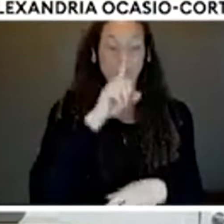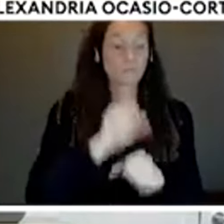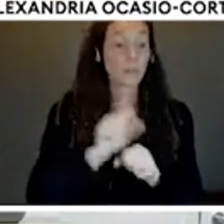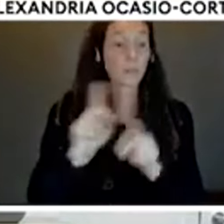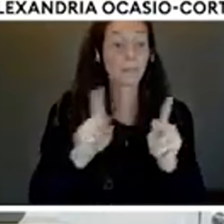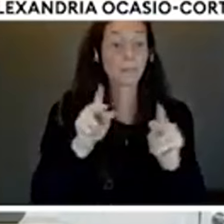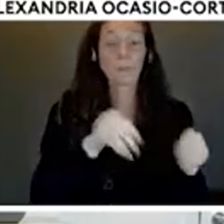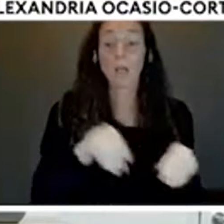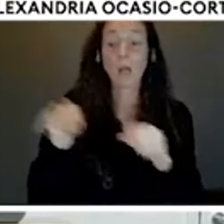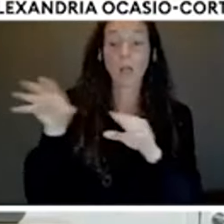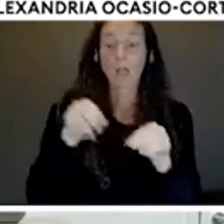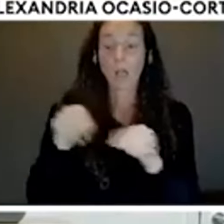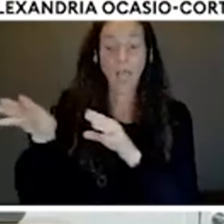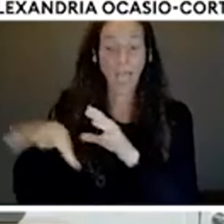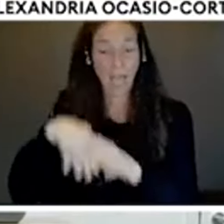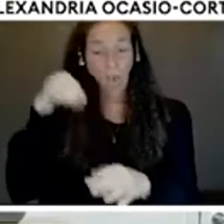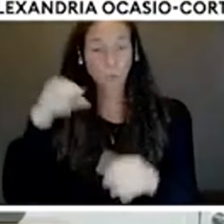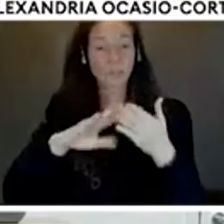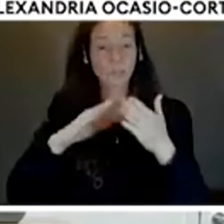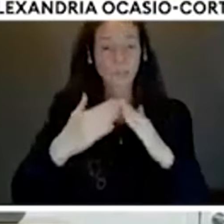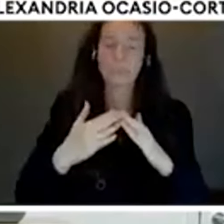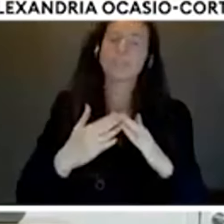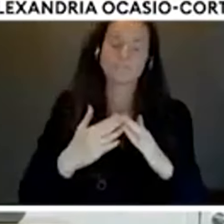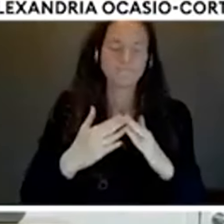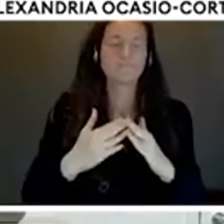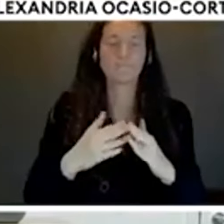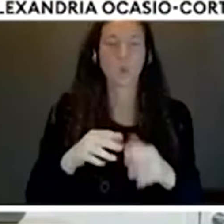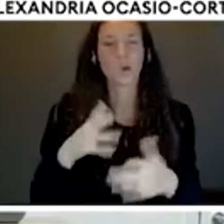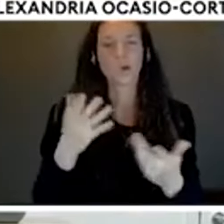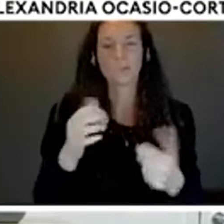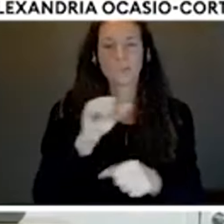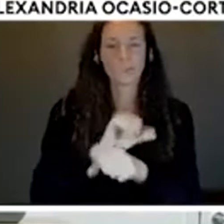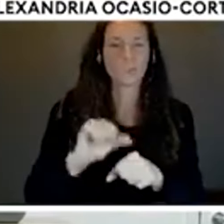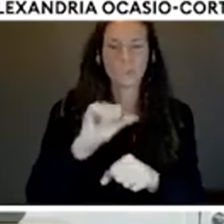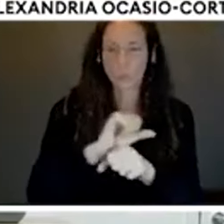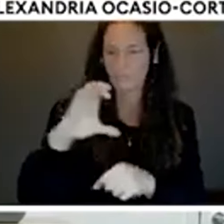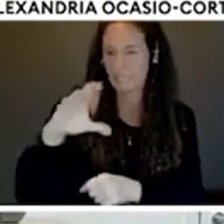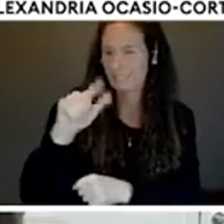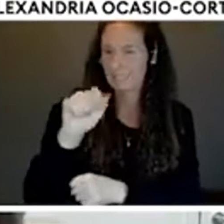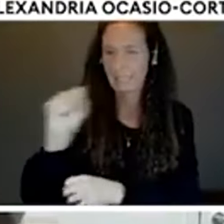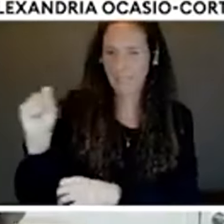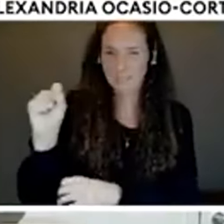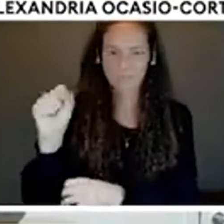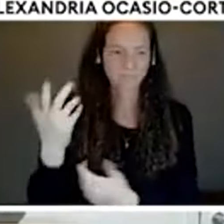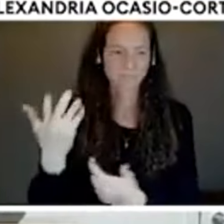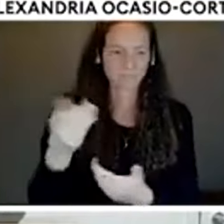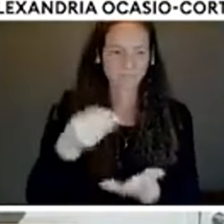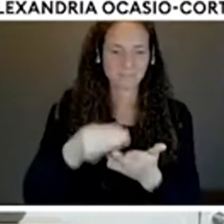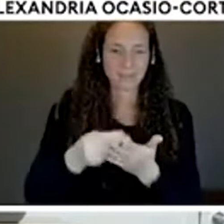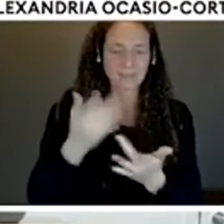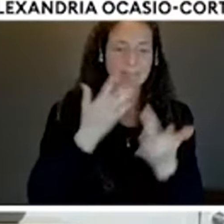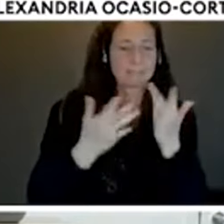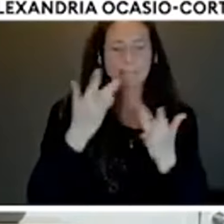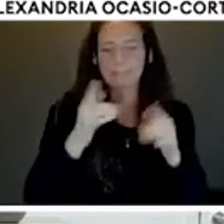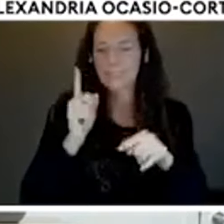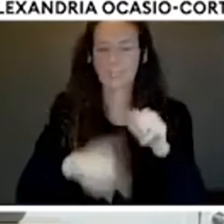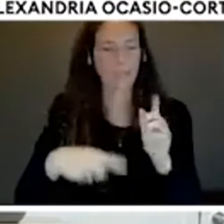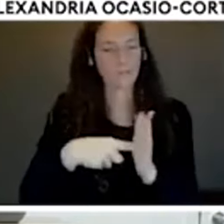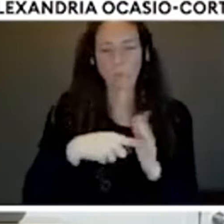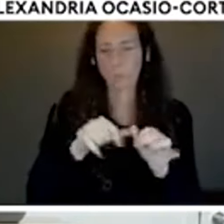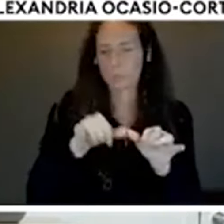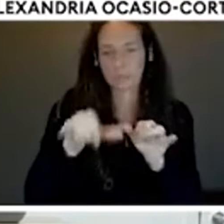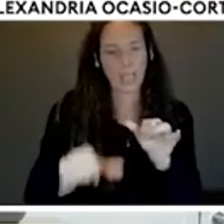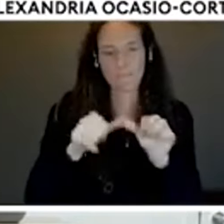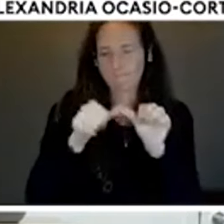And so, to me, I completely understand the situation, and it's not to dismiss